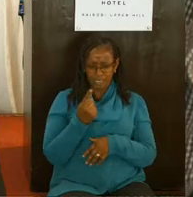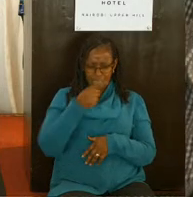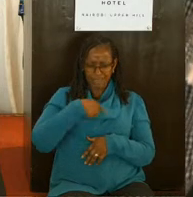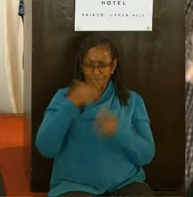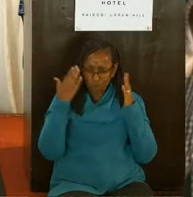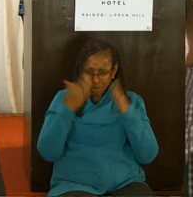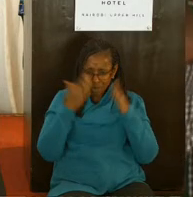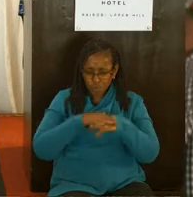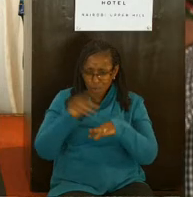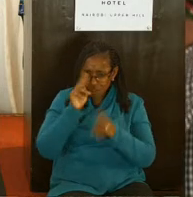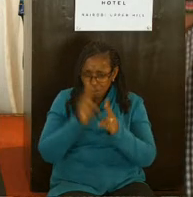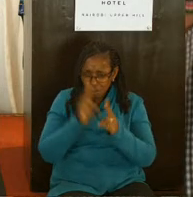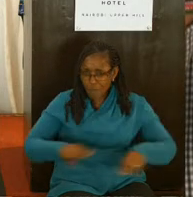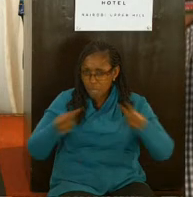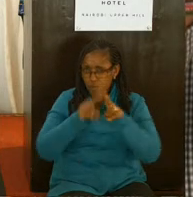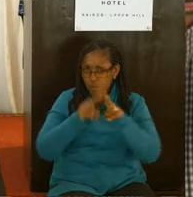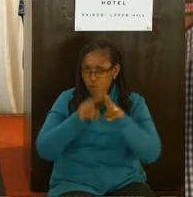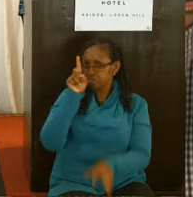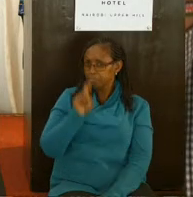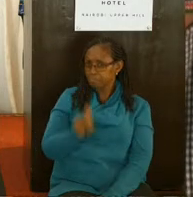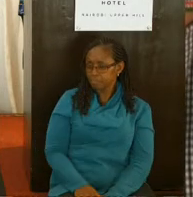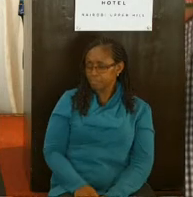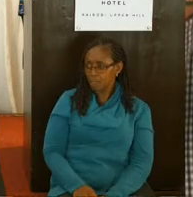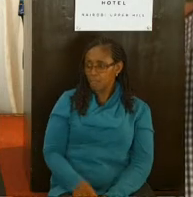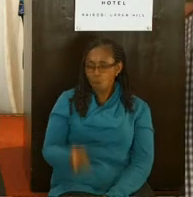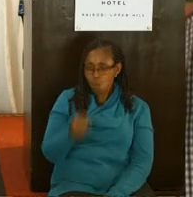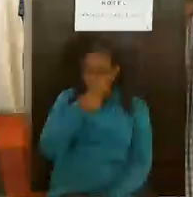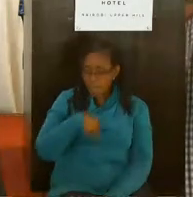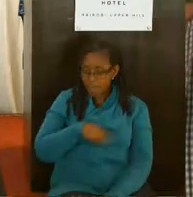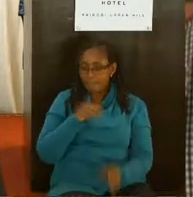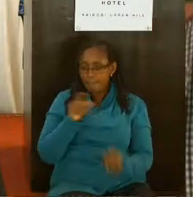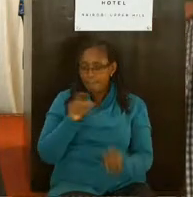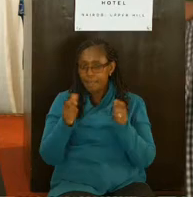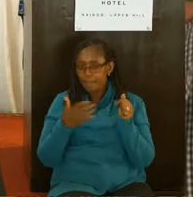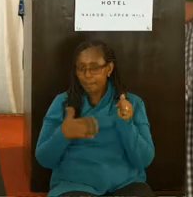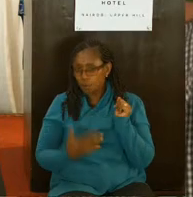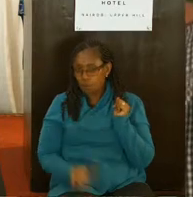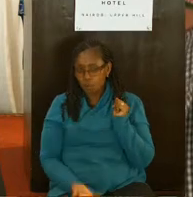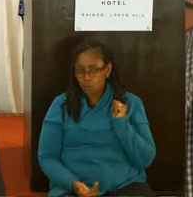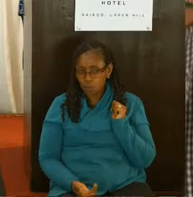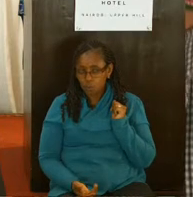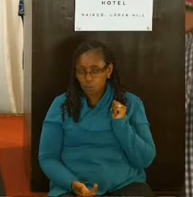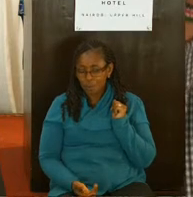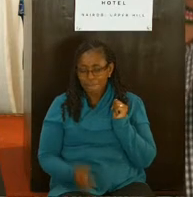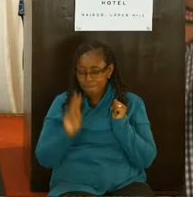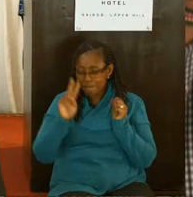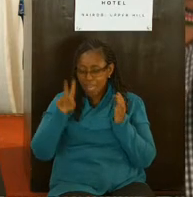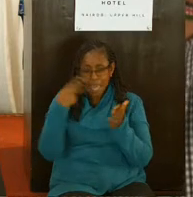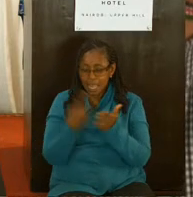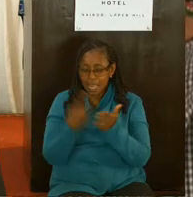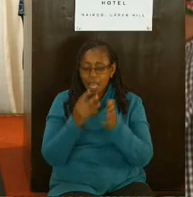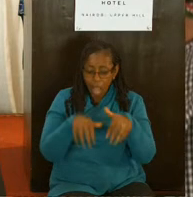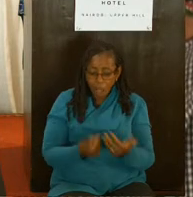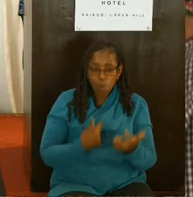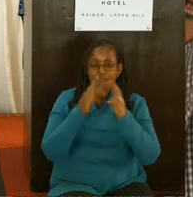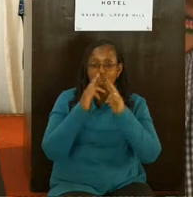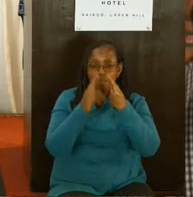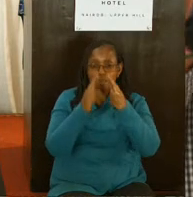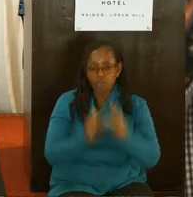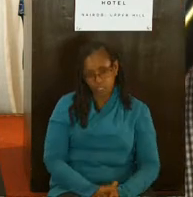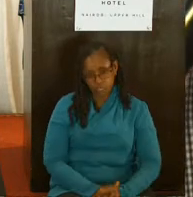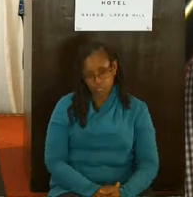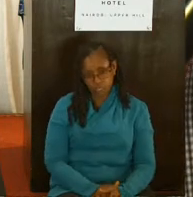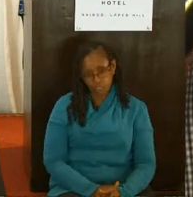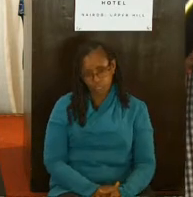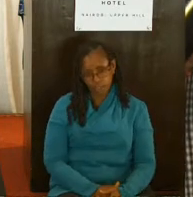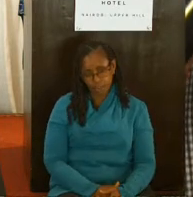values have we as media people you know failed in our reportage and in our enhancing of national